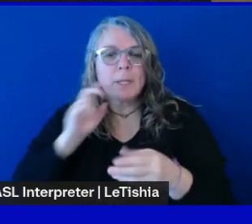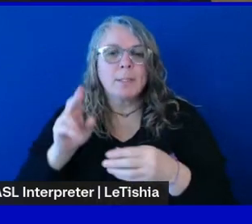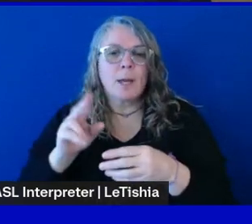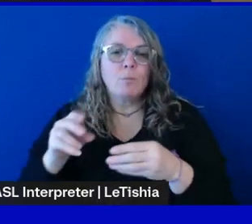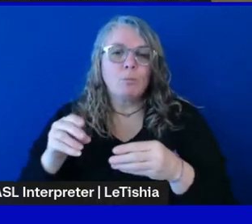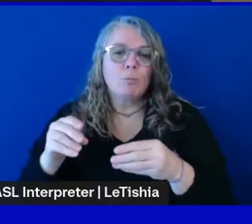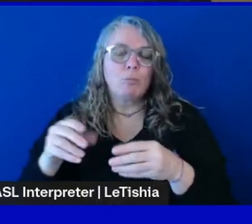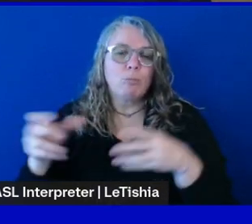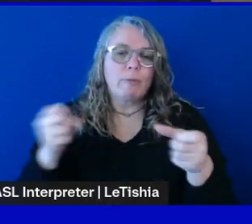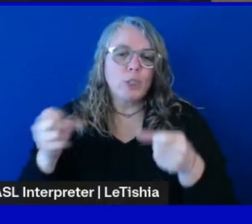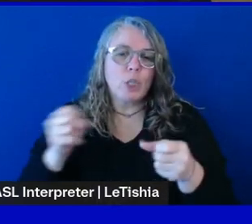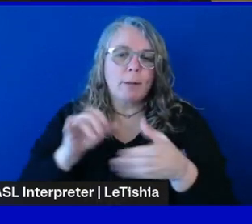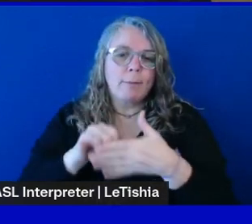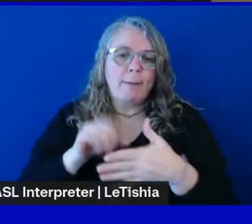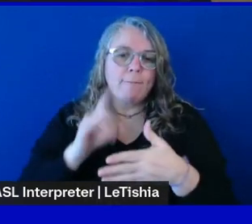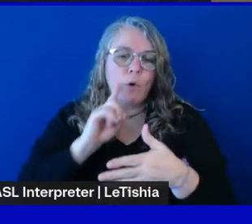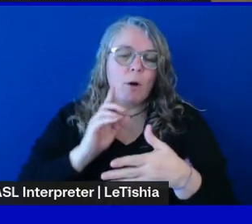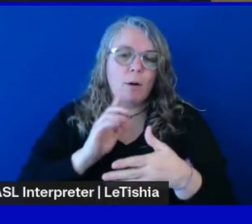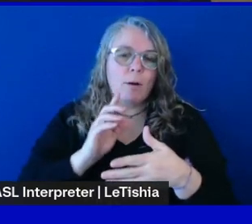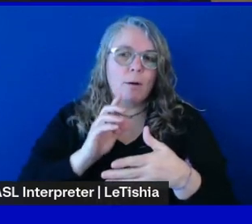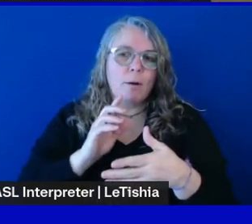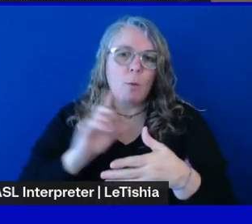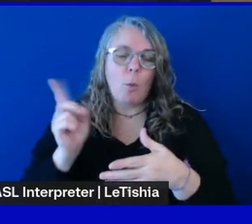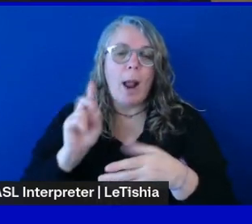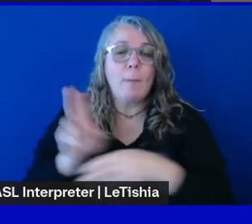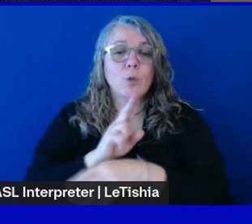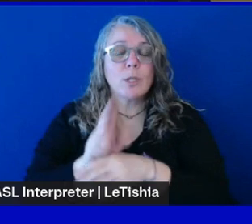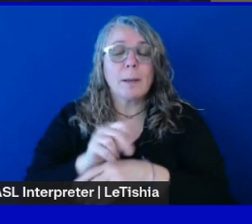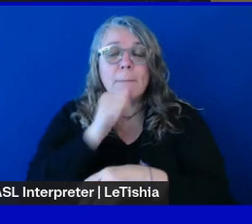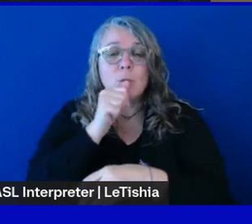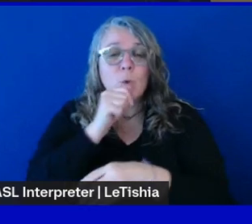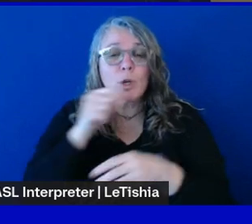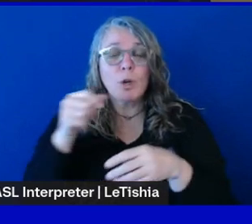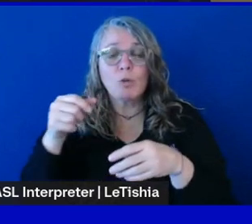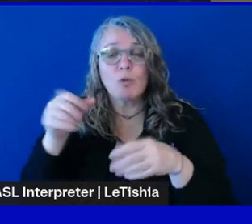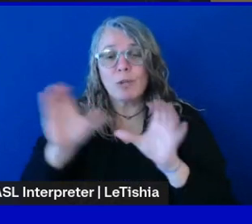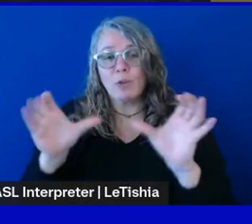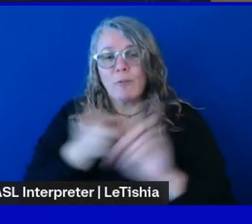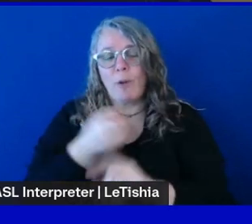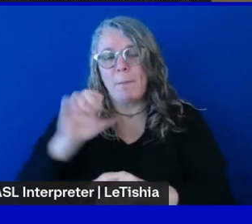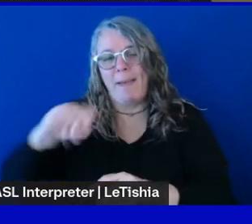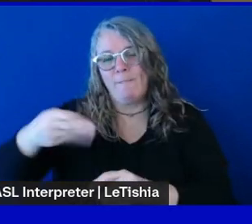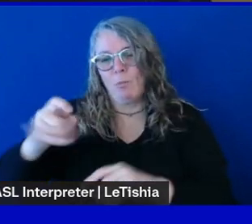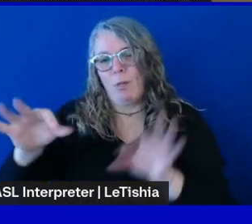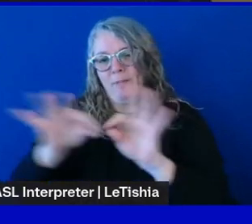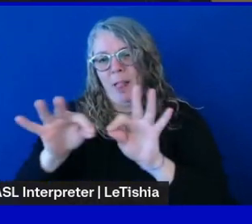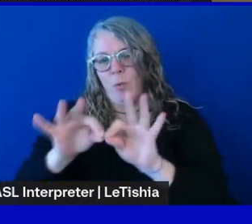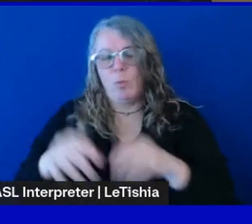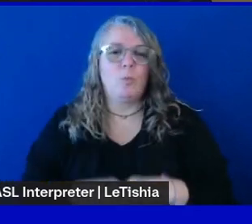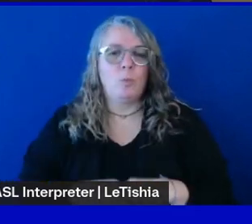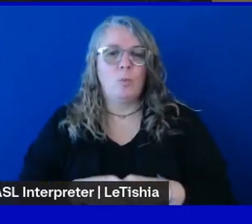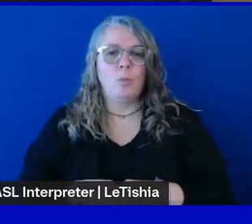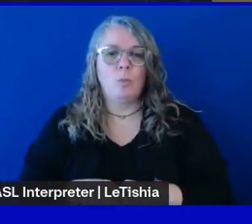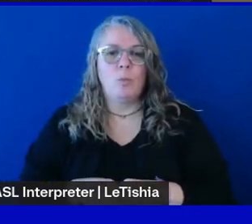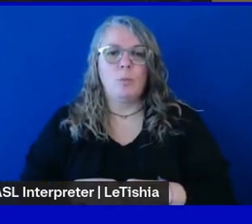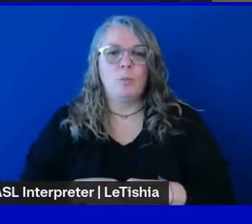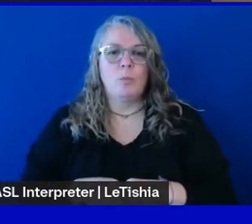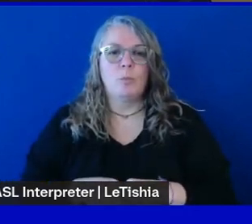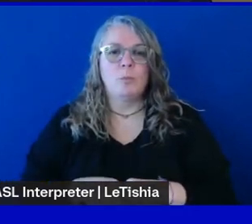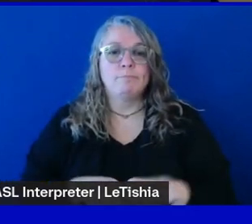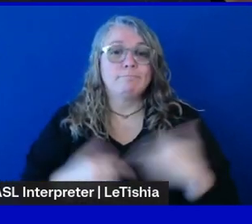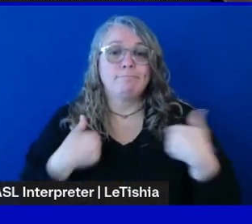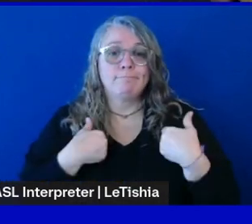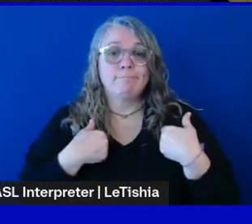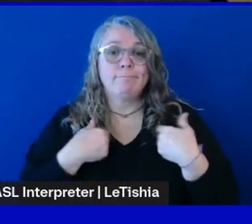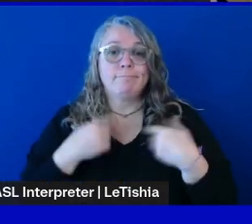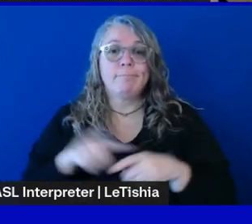where I'm using password credential from the ephemeral value. So, and I'm just using the